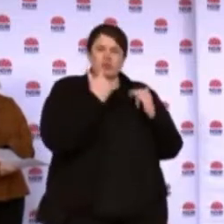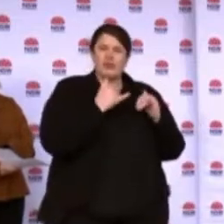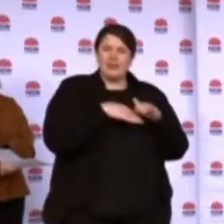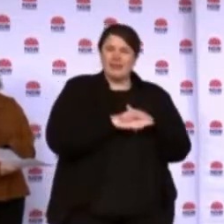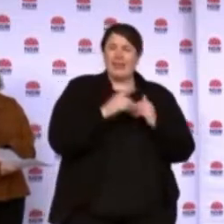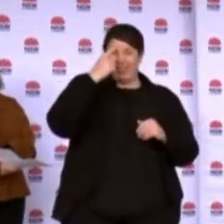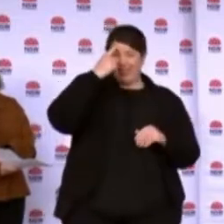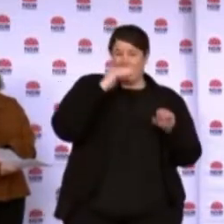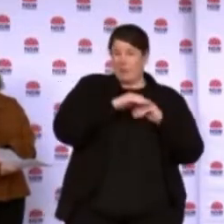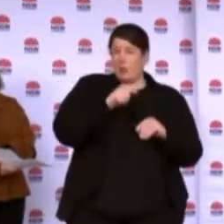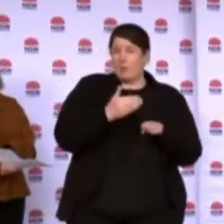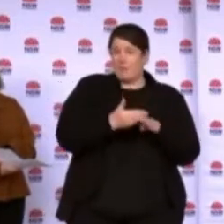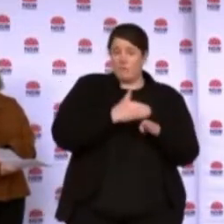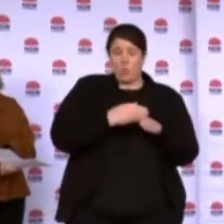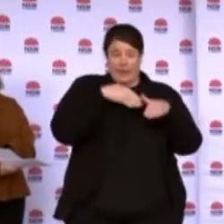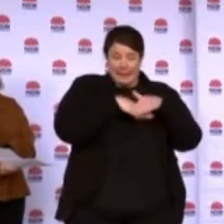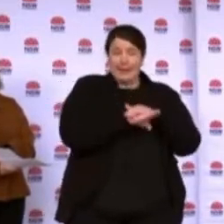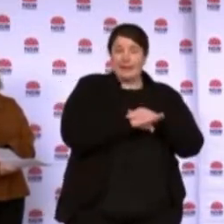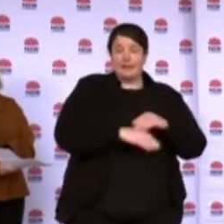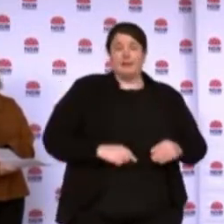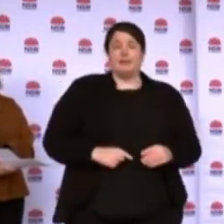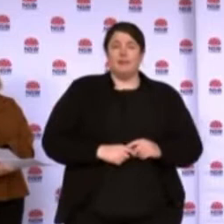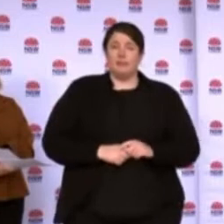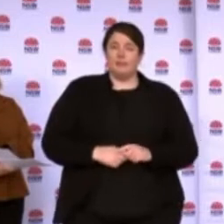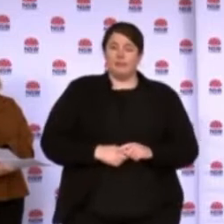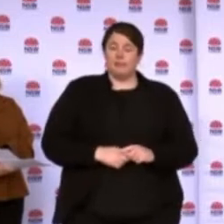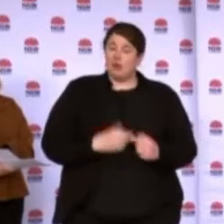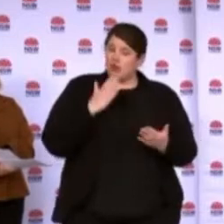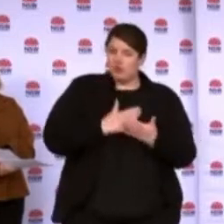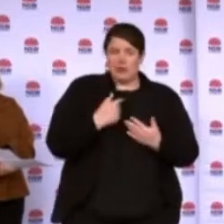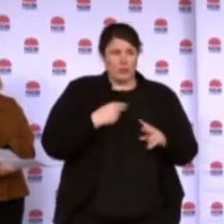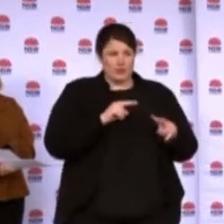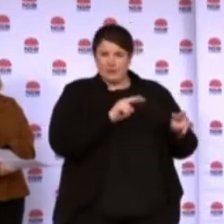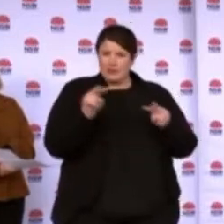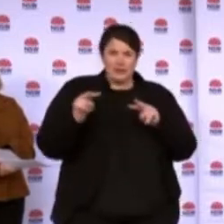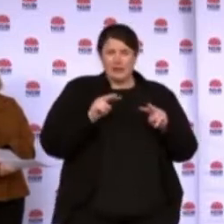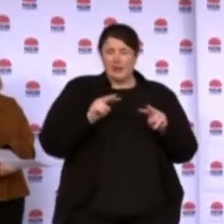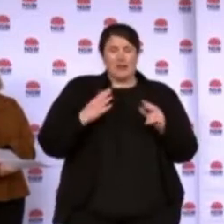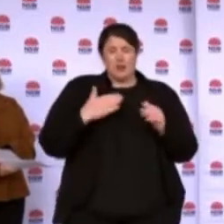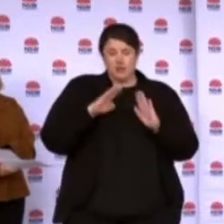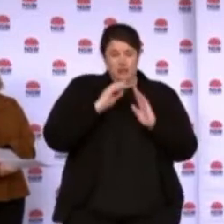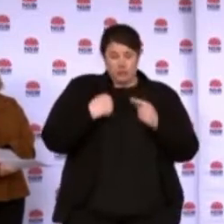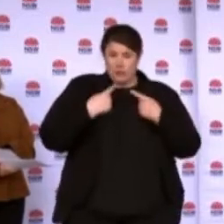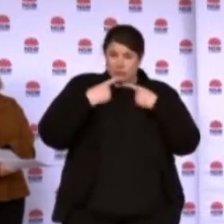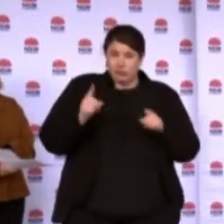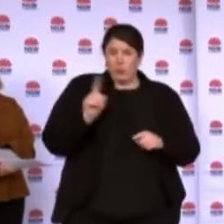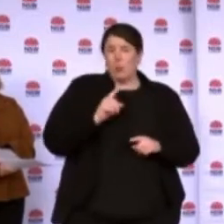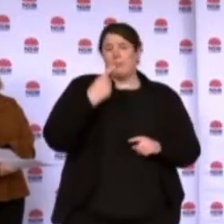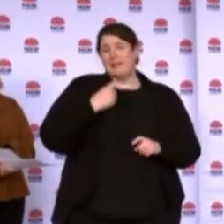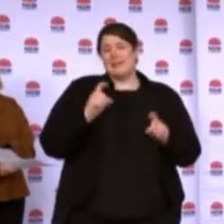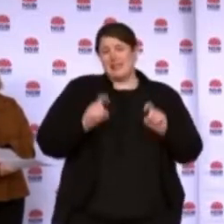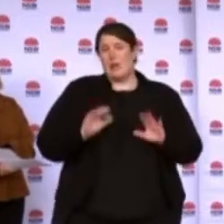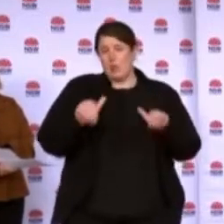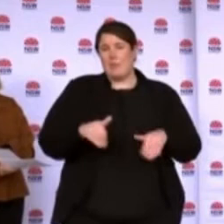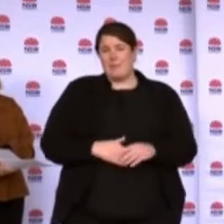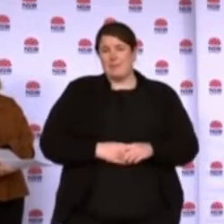Make sure you think about those things. But again, overwhelmingly, we just want people to stay at home. The virus won't spread if people don't